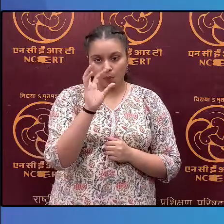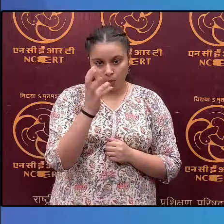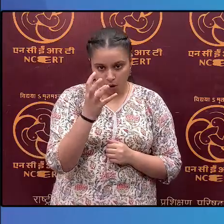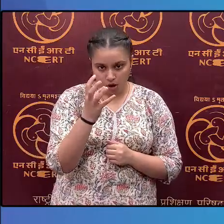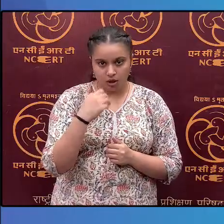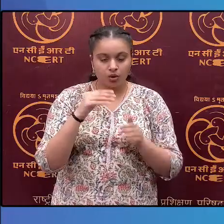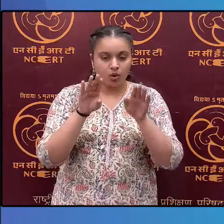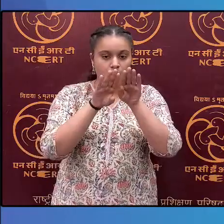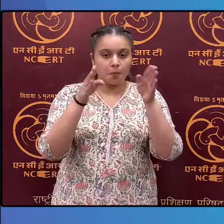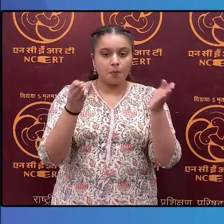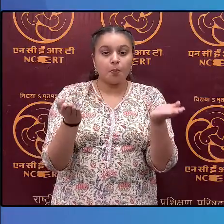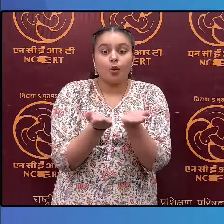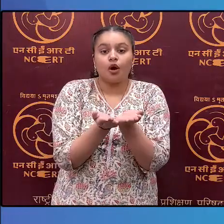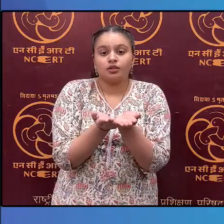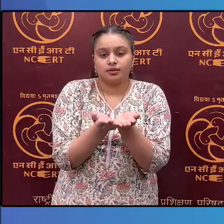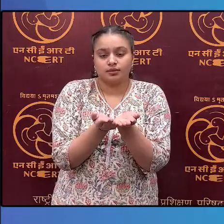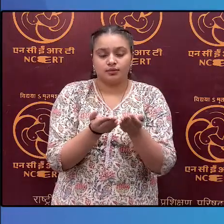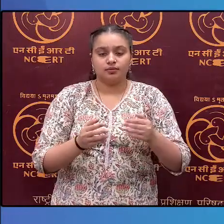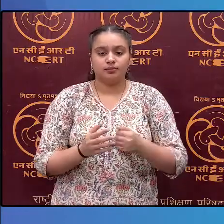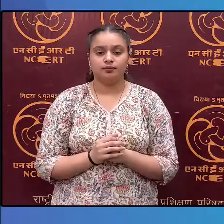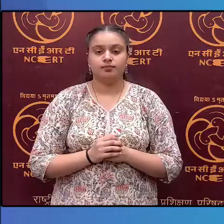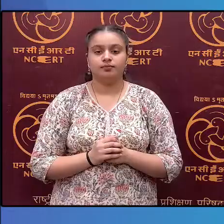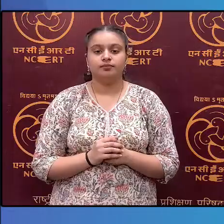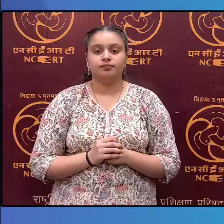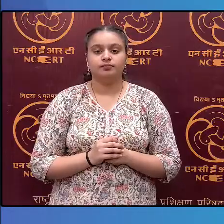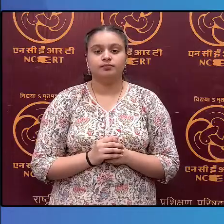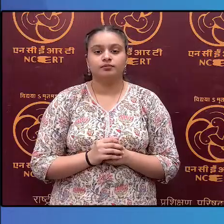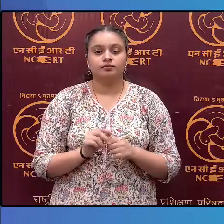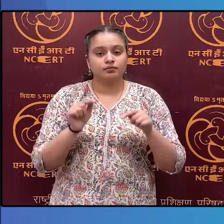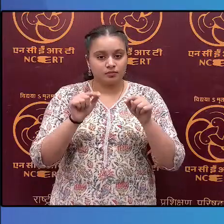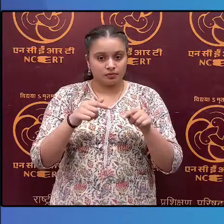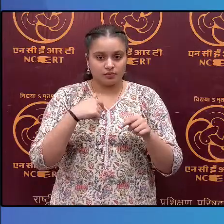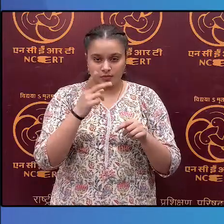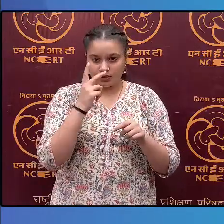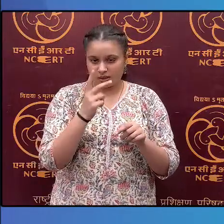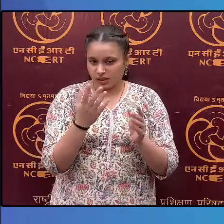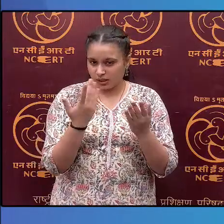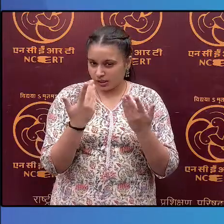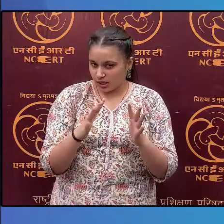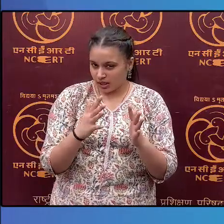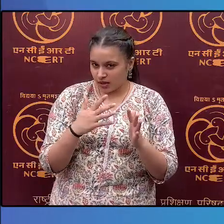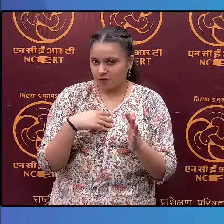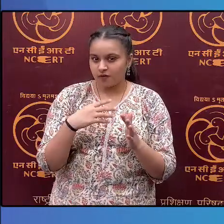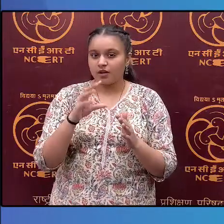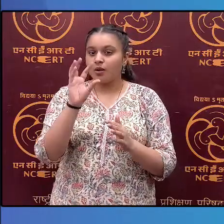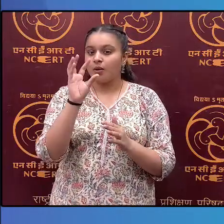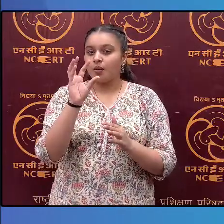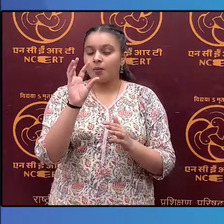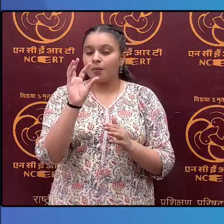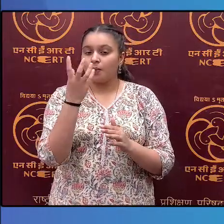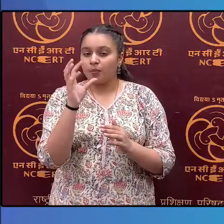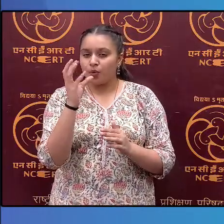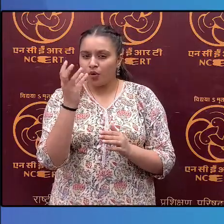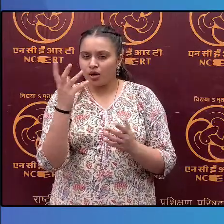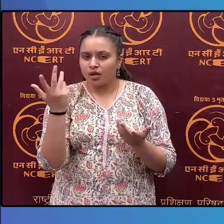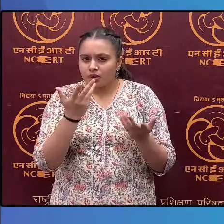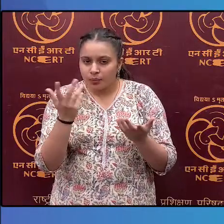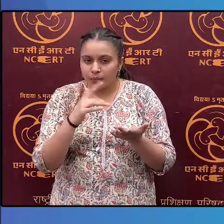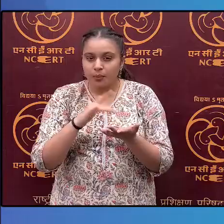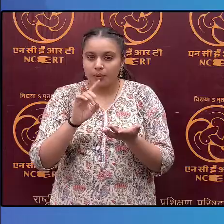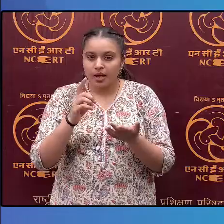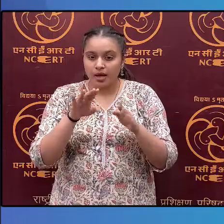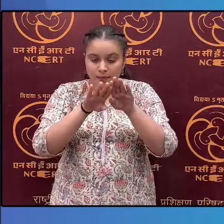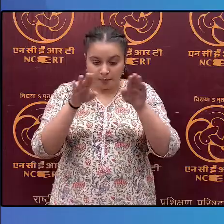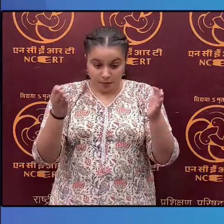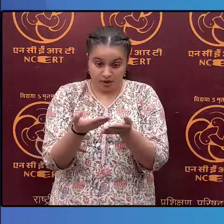box. So we have to see where is the ball and where is the box. I can see it here. The ball is here and the ball is, I guess, inside the box,